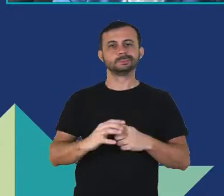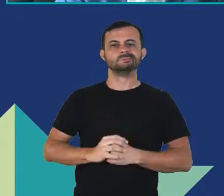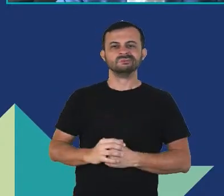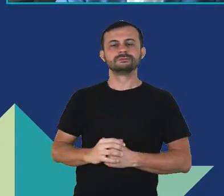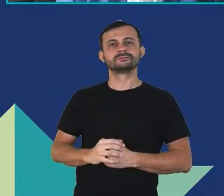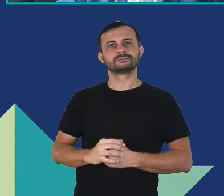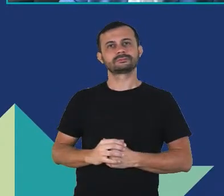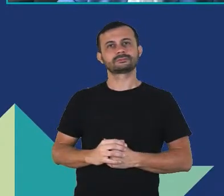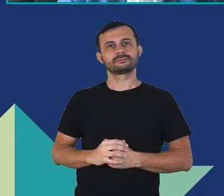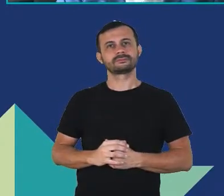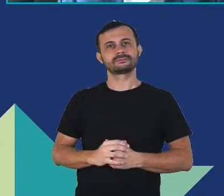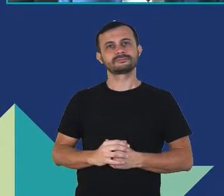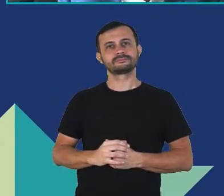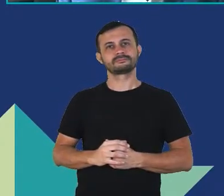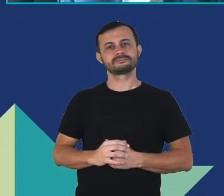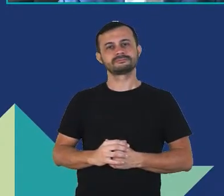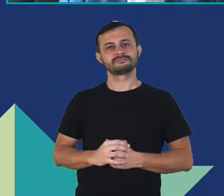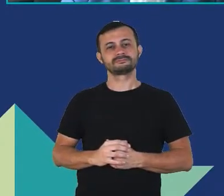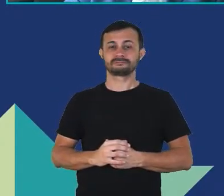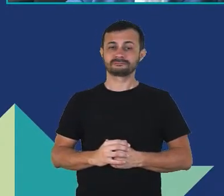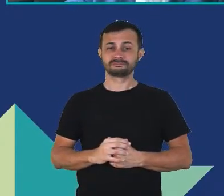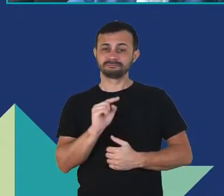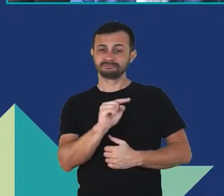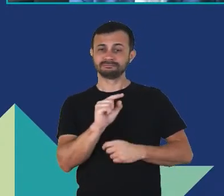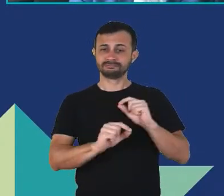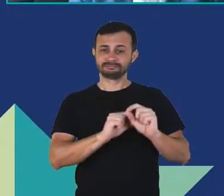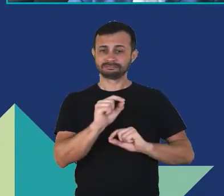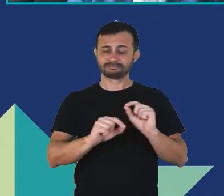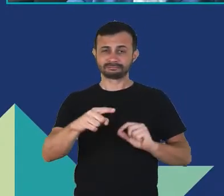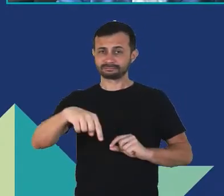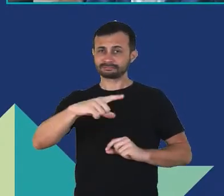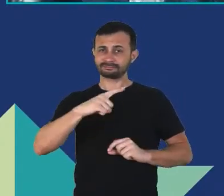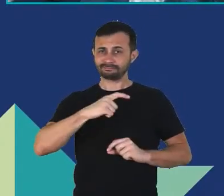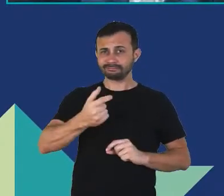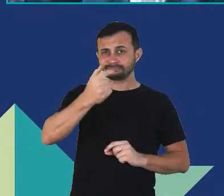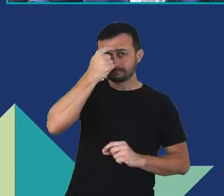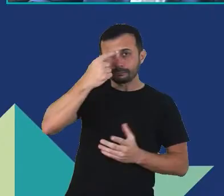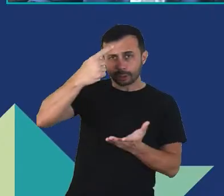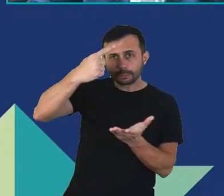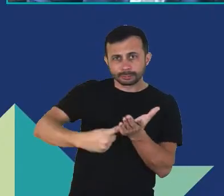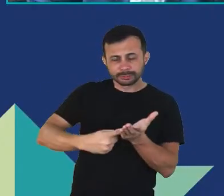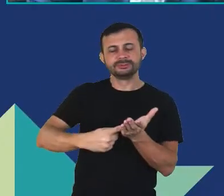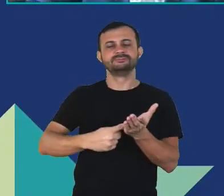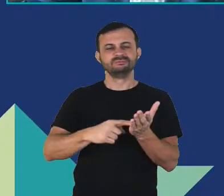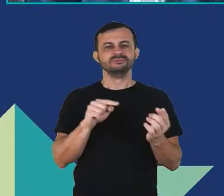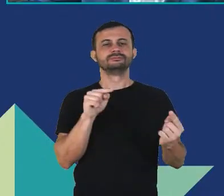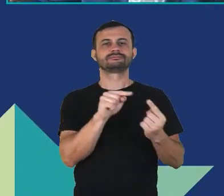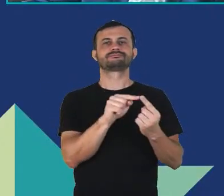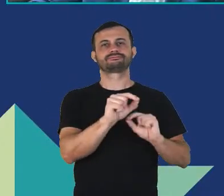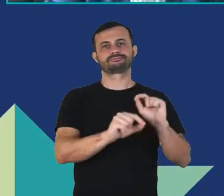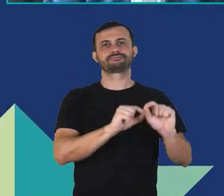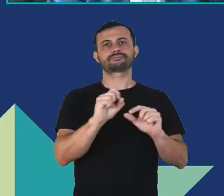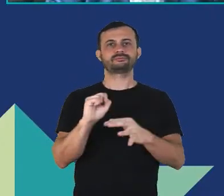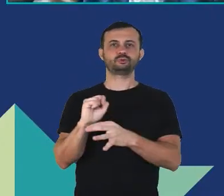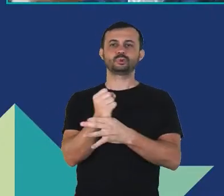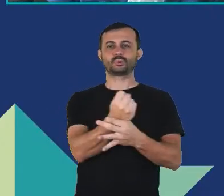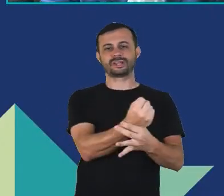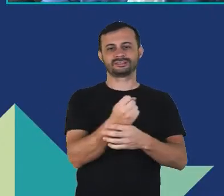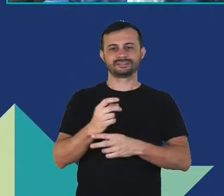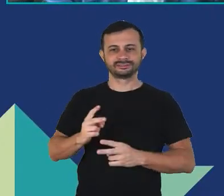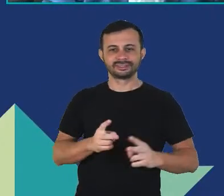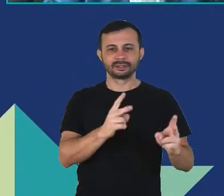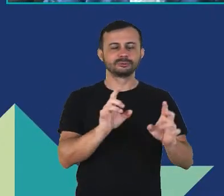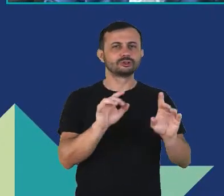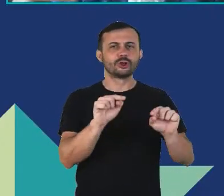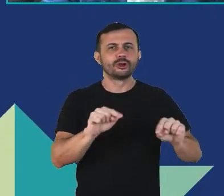committed and more interested to do and take care of what they are being done. Don't just give them a task. Explain to them